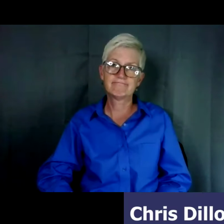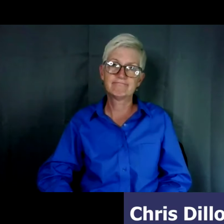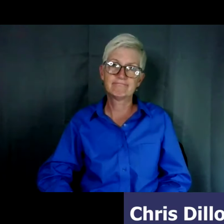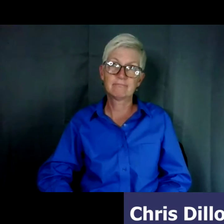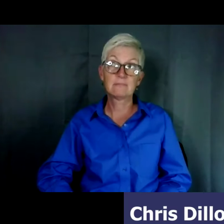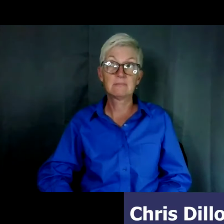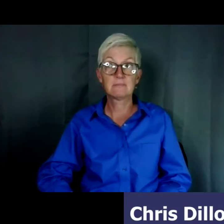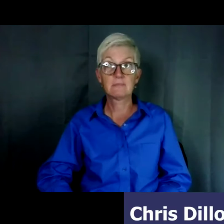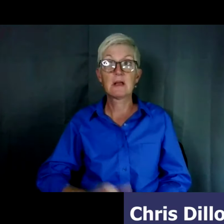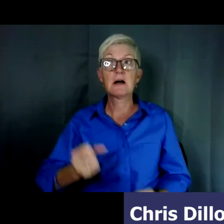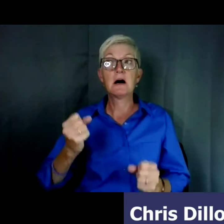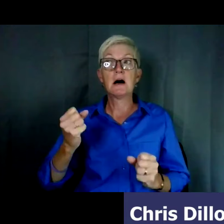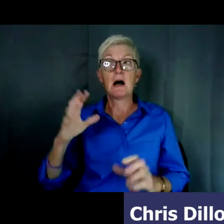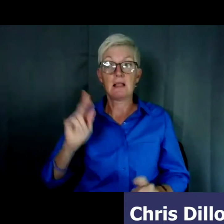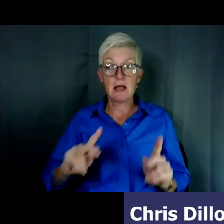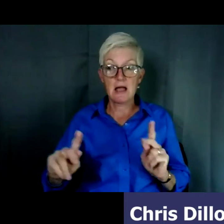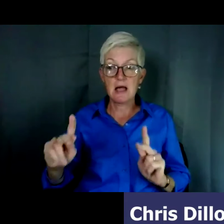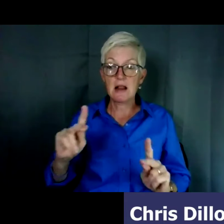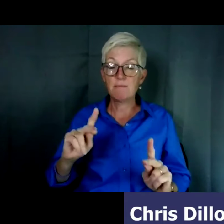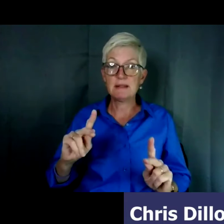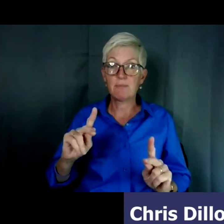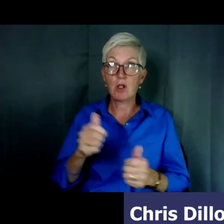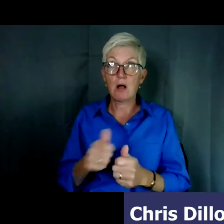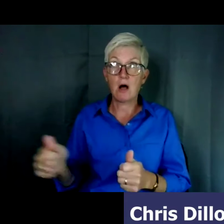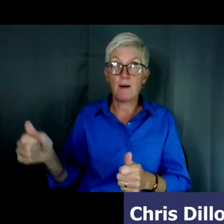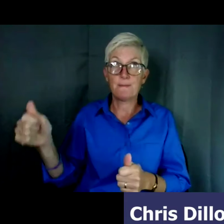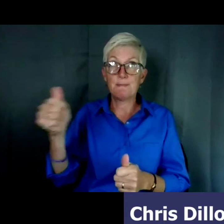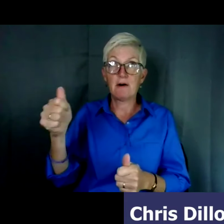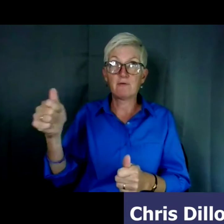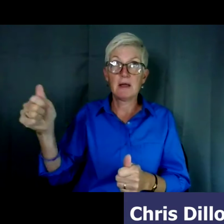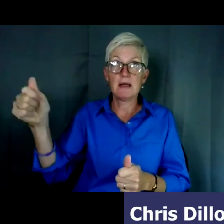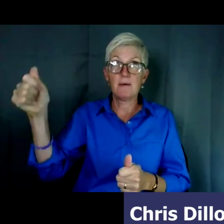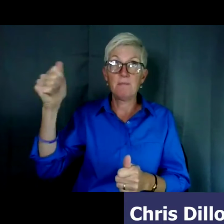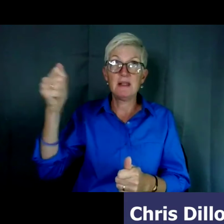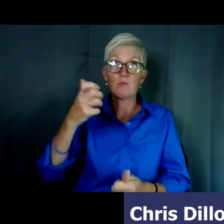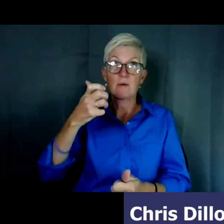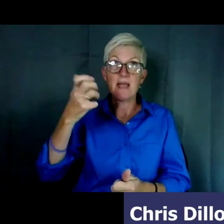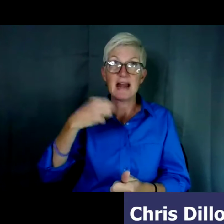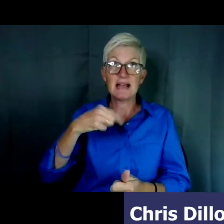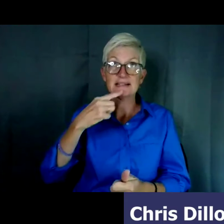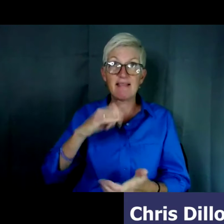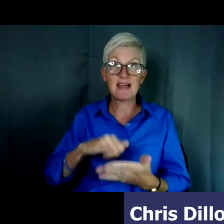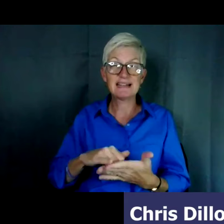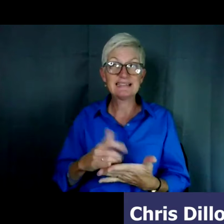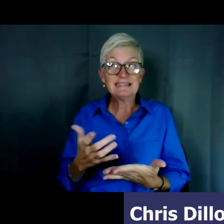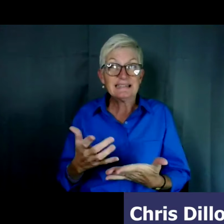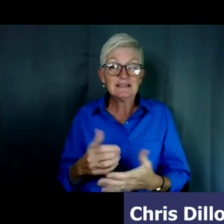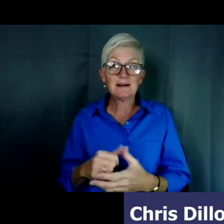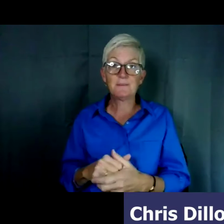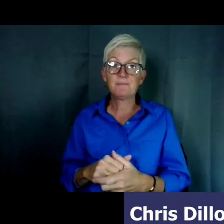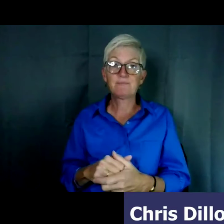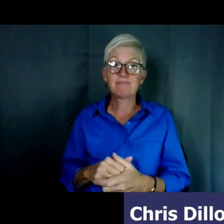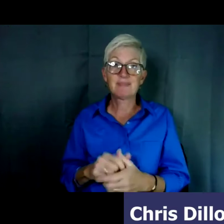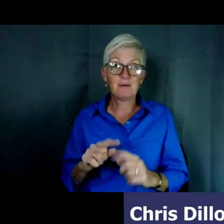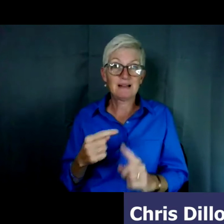heat from people that were much higher than me within the company because I said that. And the reason